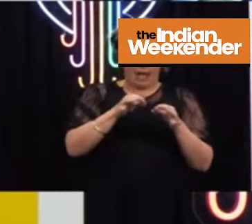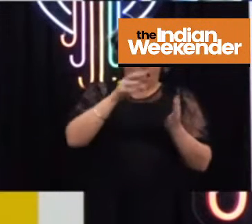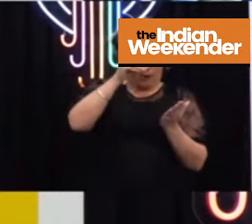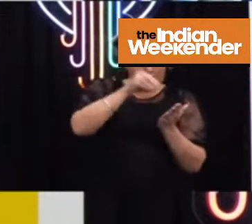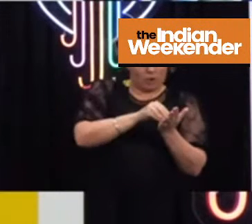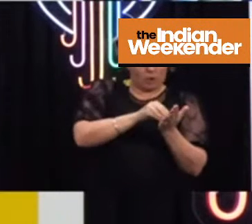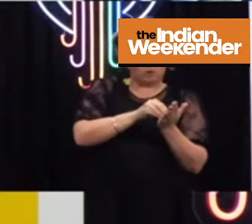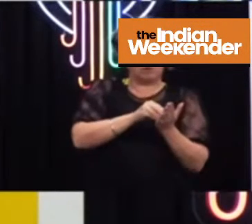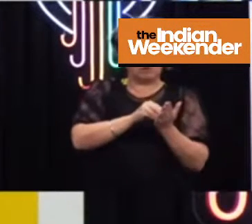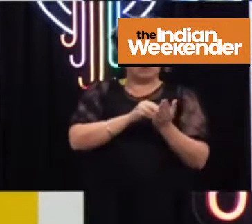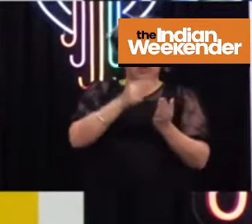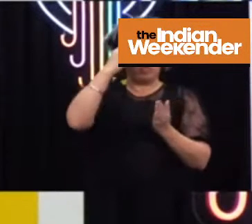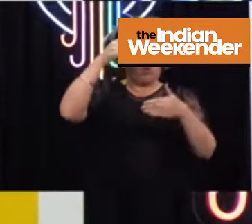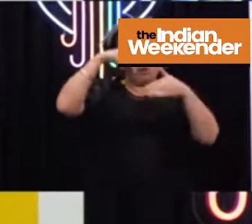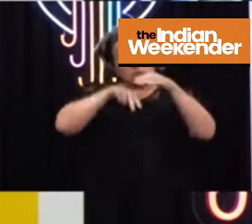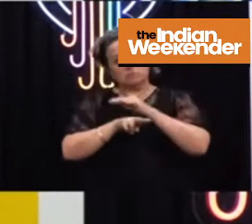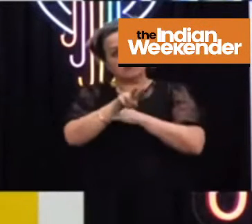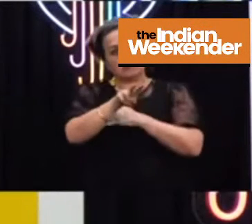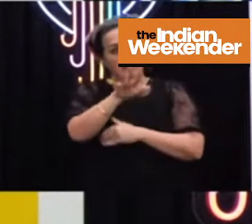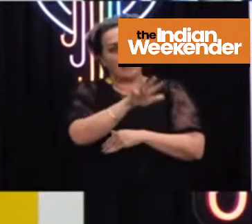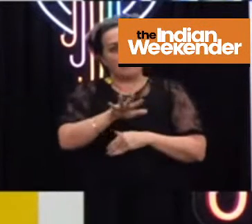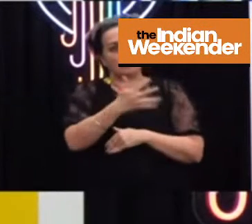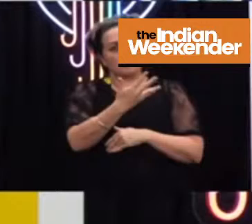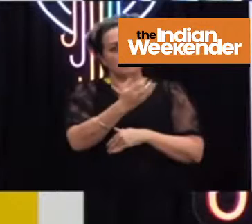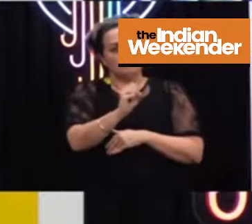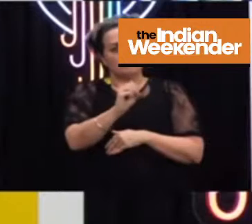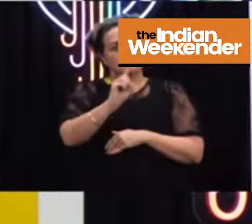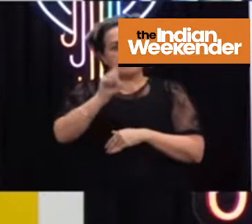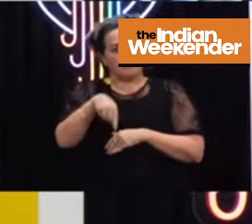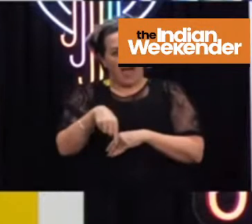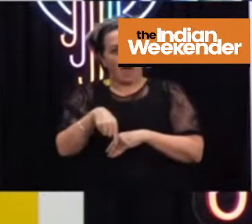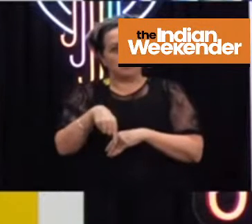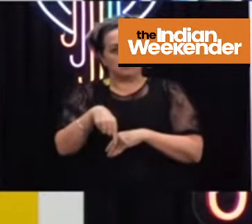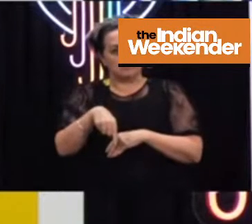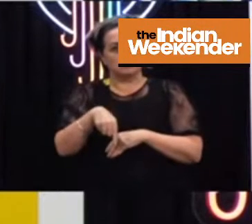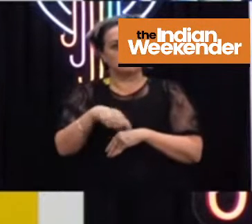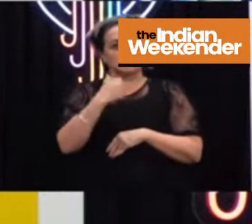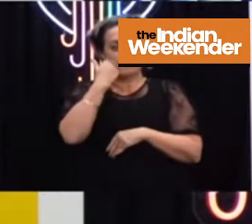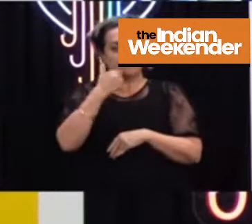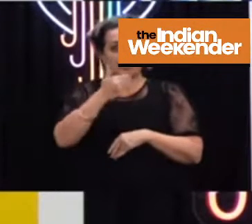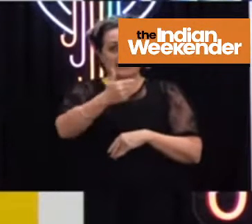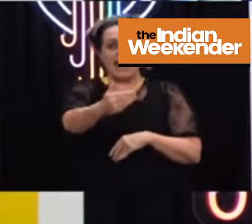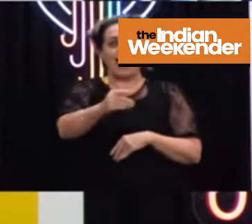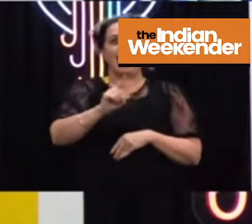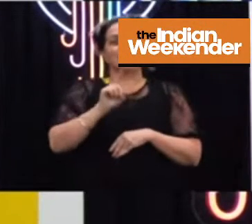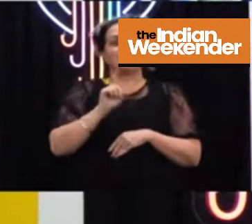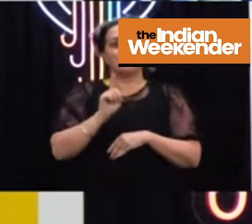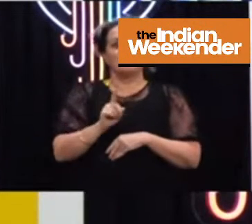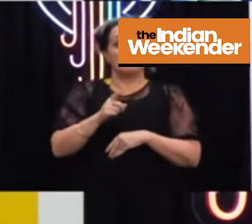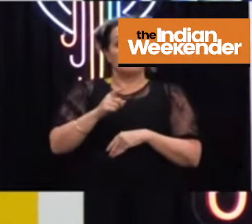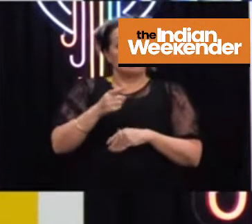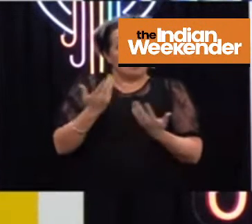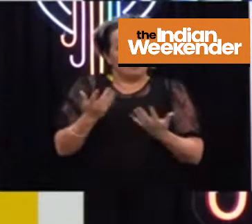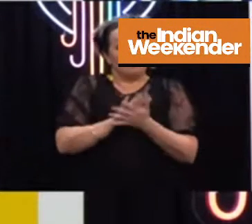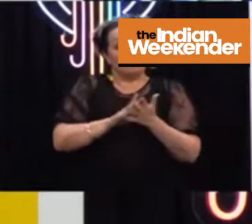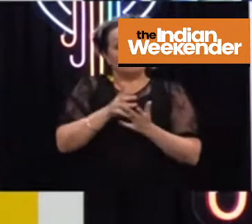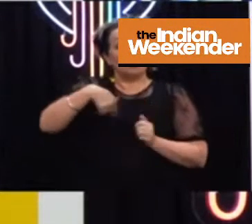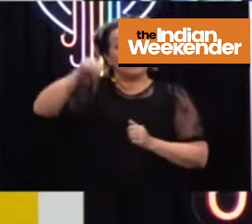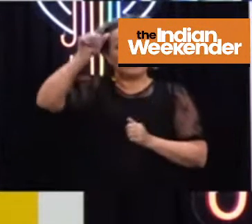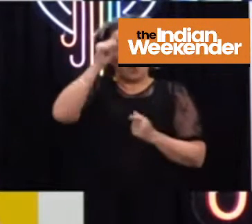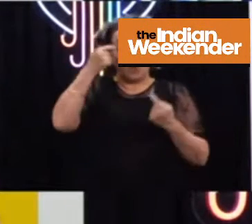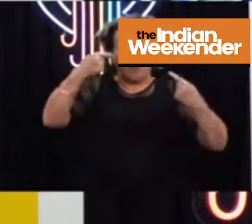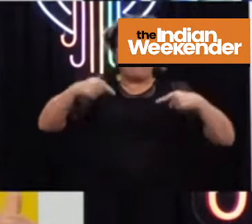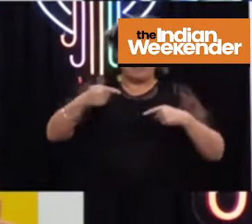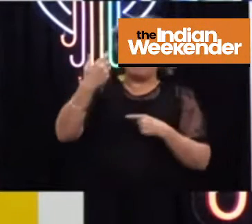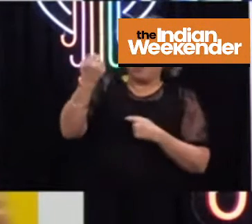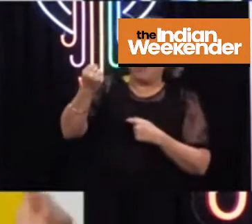the 50,000 mark. So circumstances have definitely led us to be in a position where we know that we have the capability and the capacity to